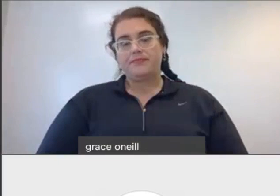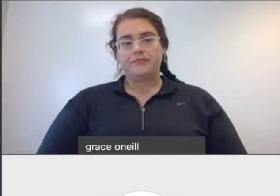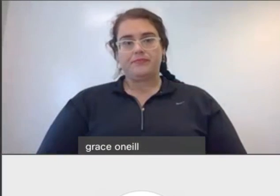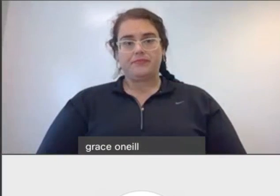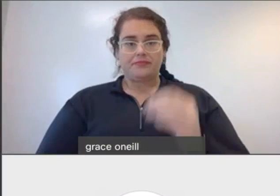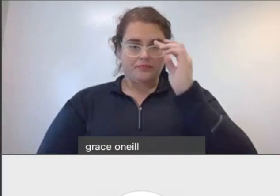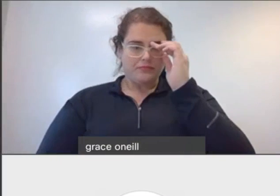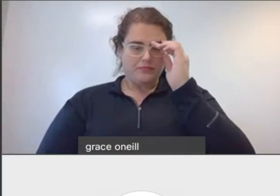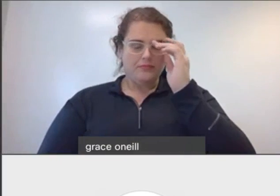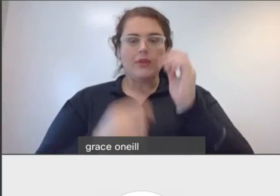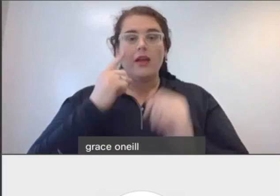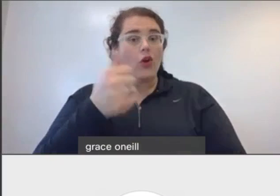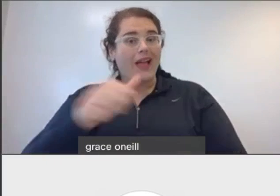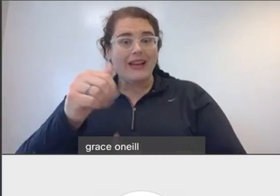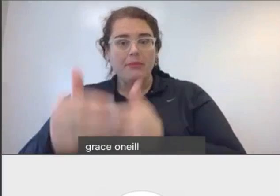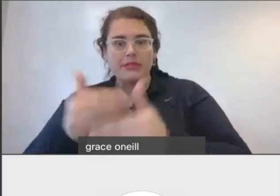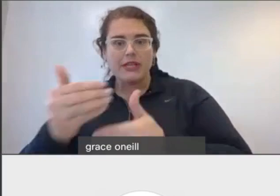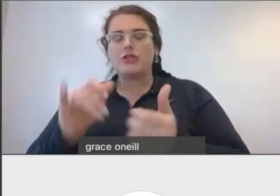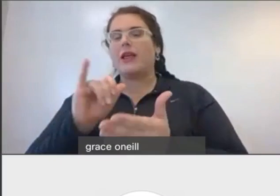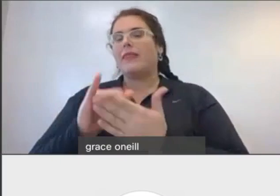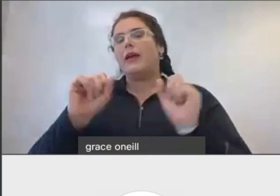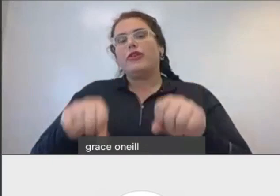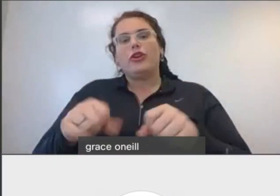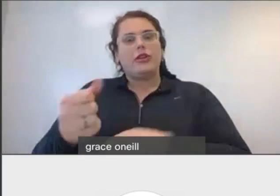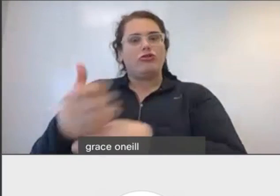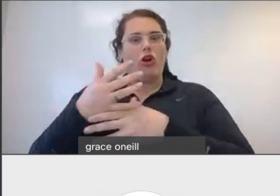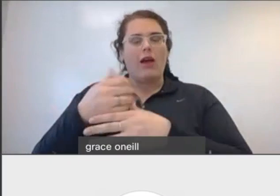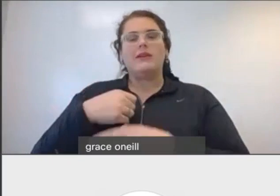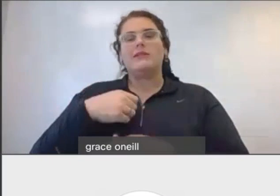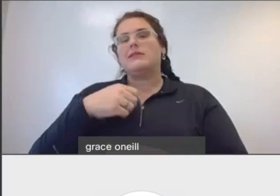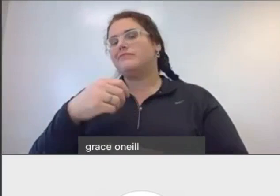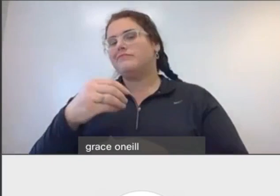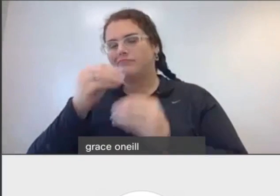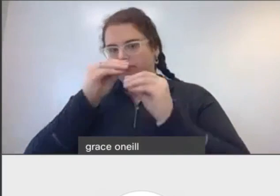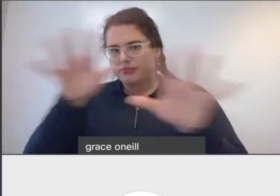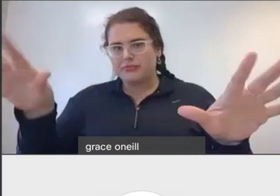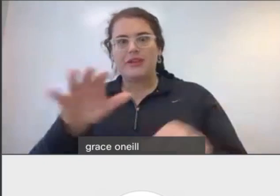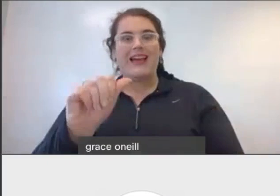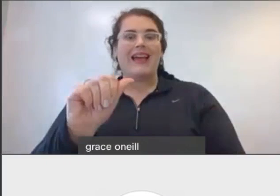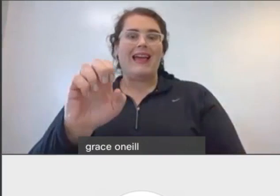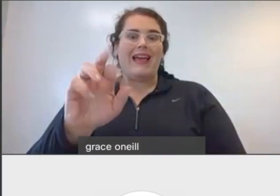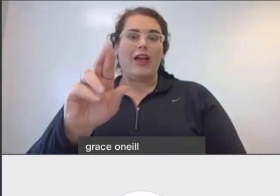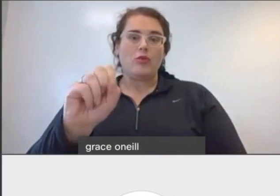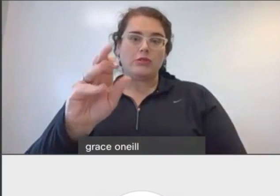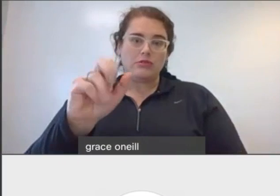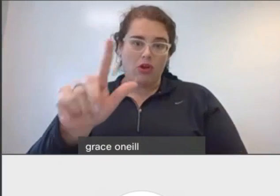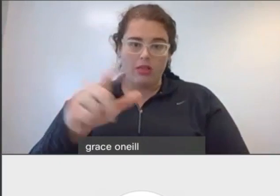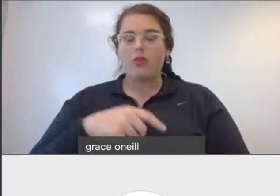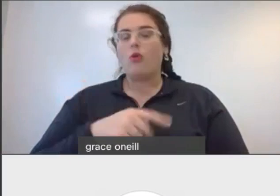aerosolizing procedures or procedures where contact with bodily fluids or secretions is